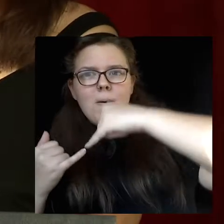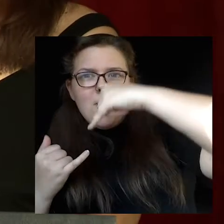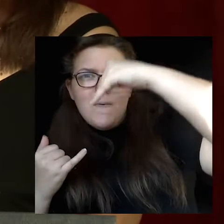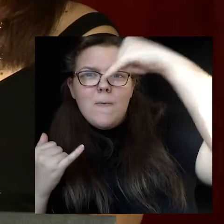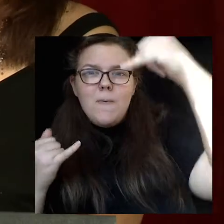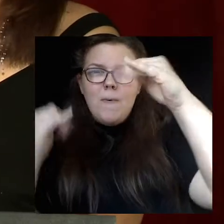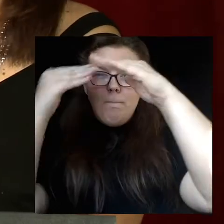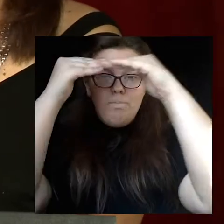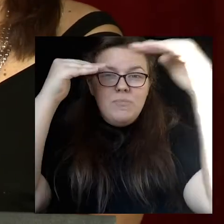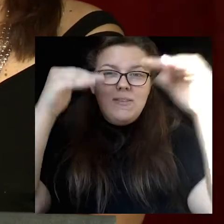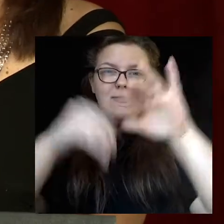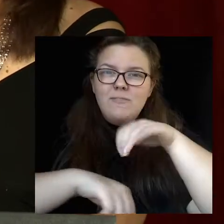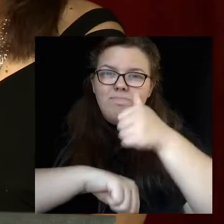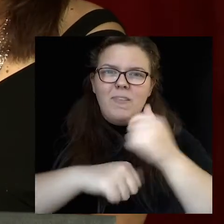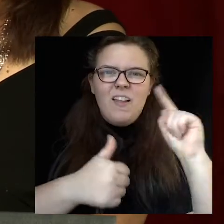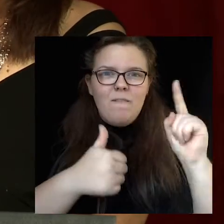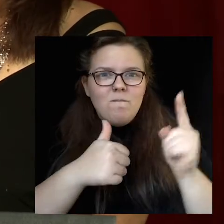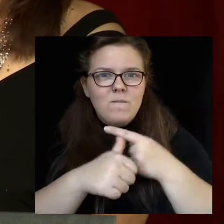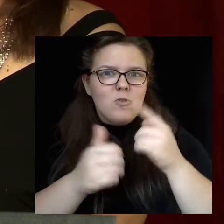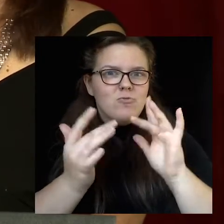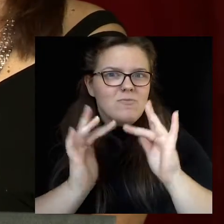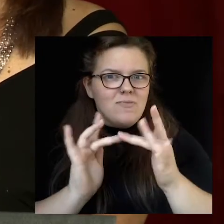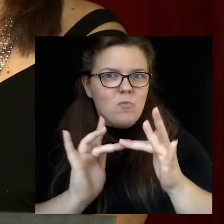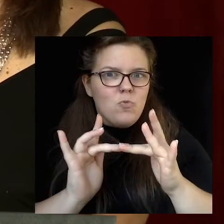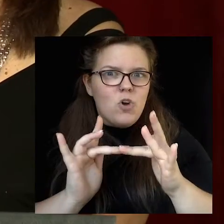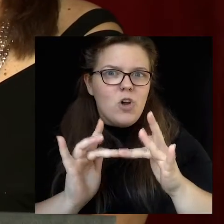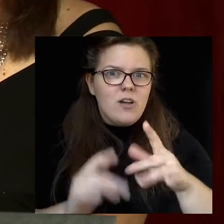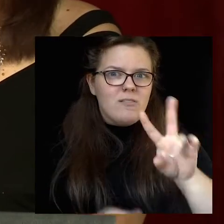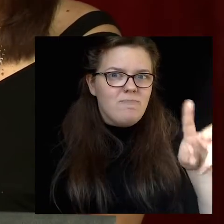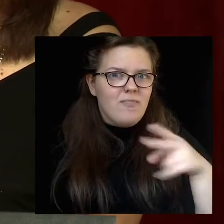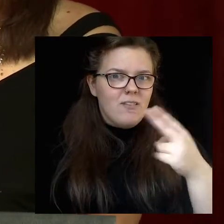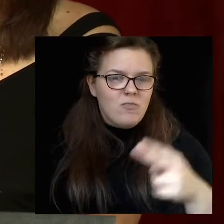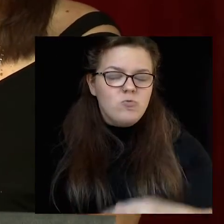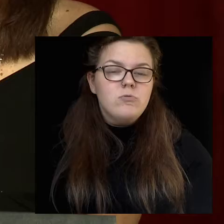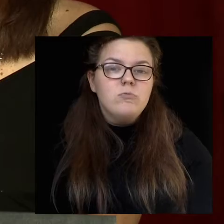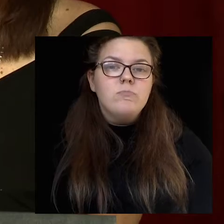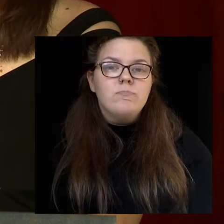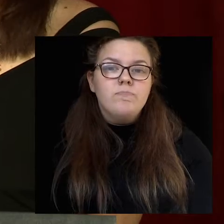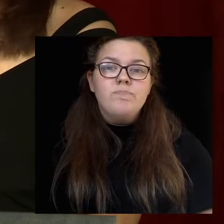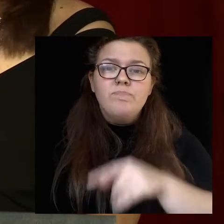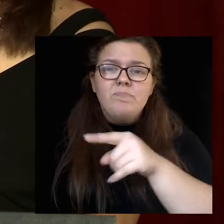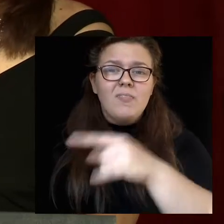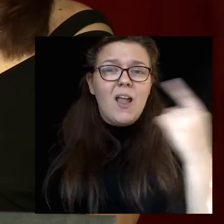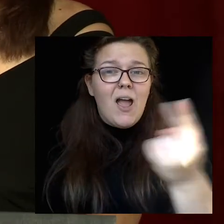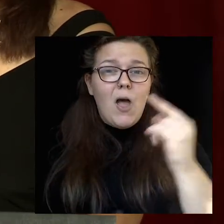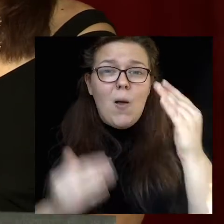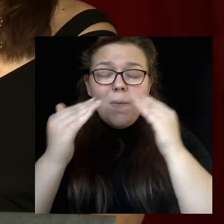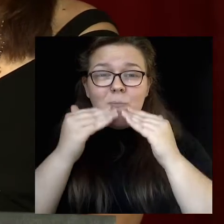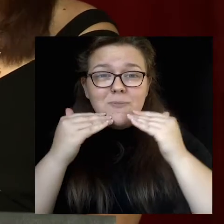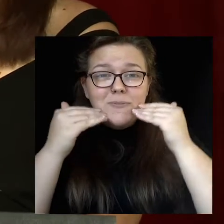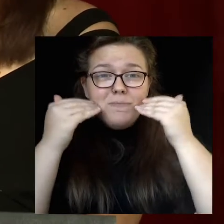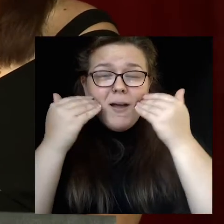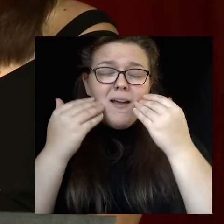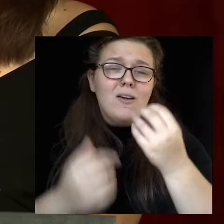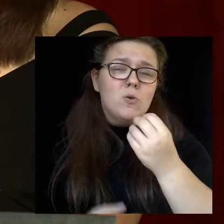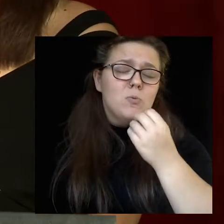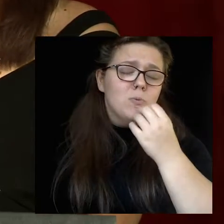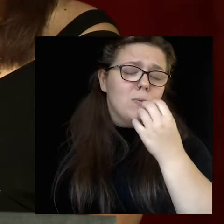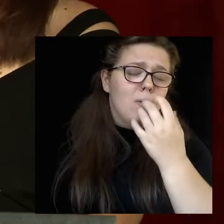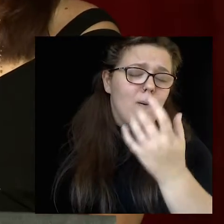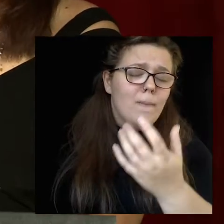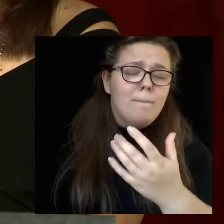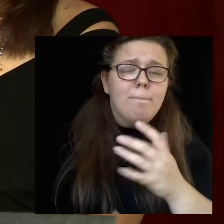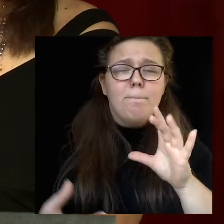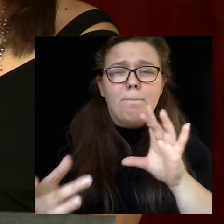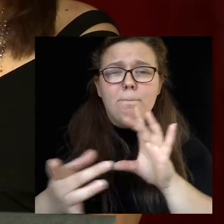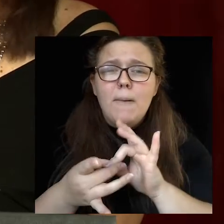run the cable in our ceiling to create our very first network at Vera House. Pierre always had a smile and a